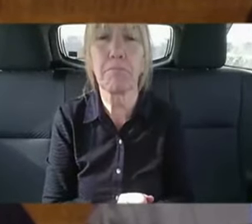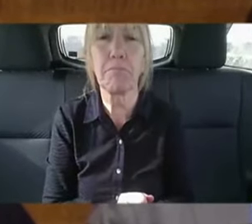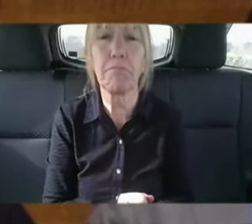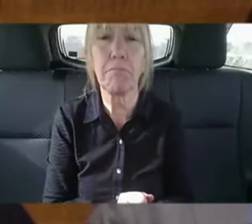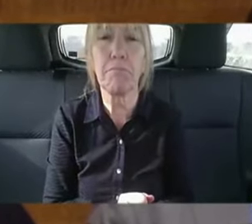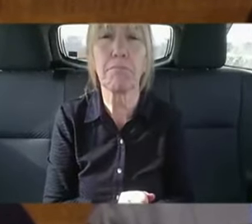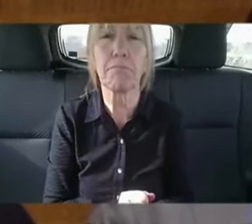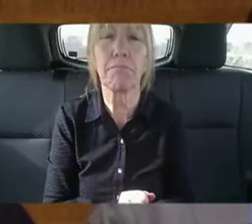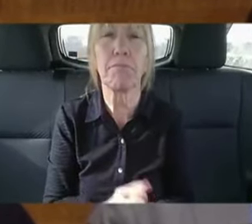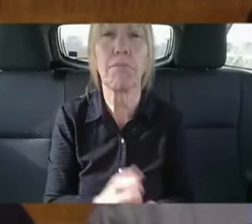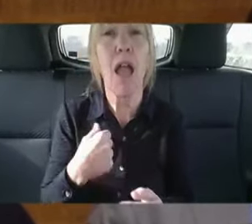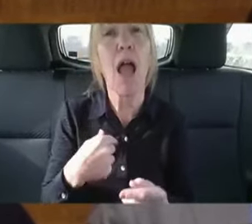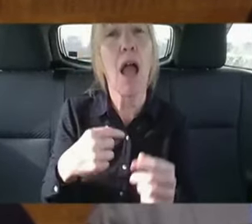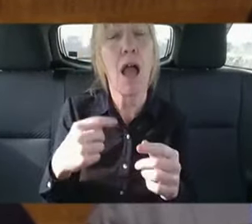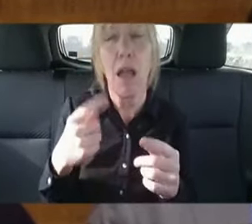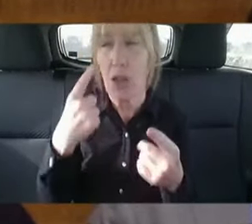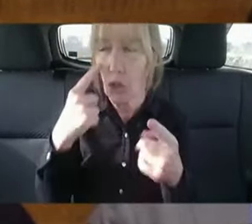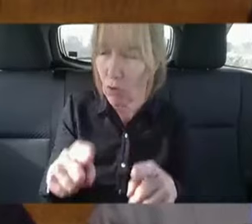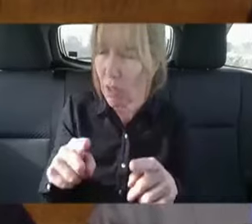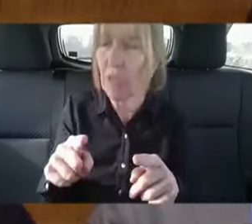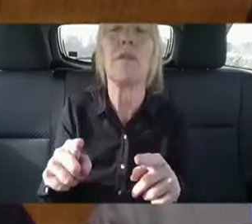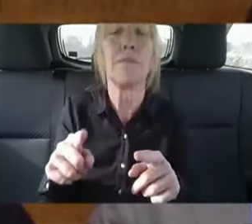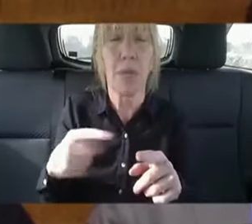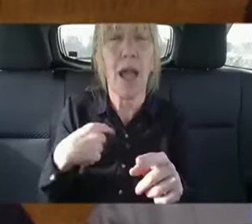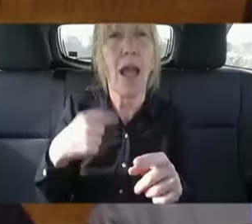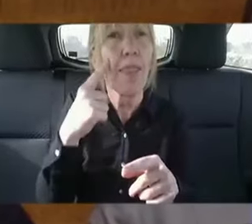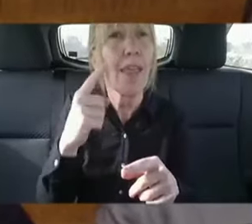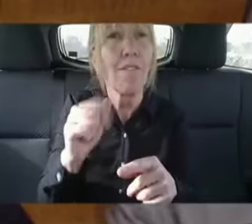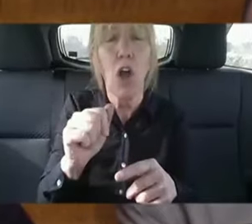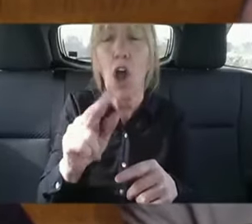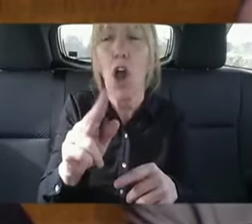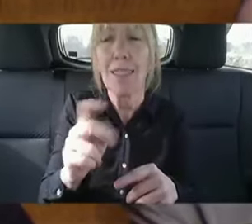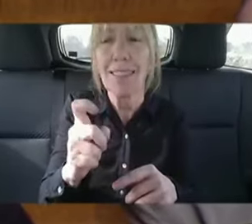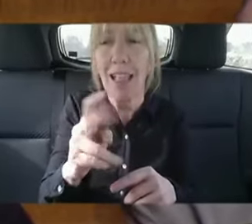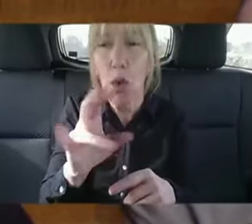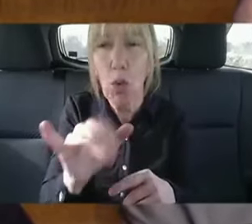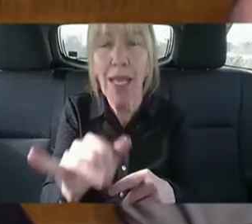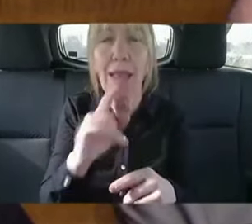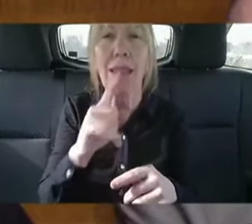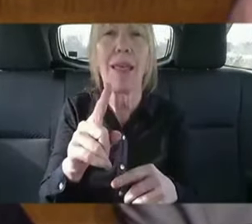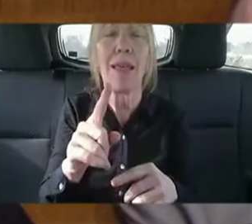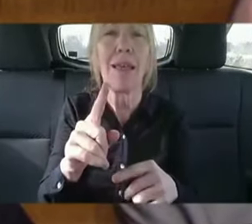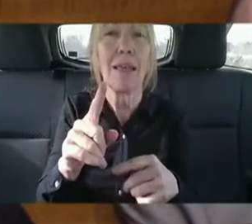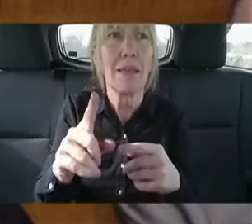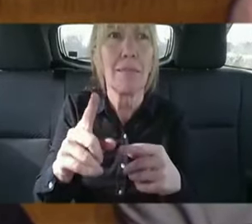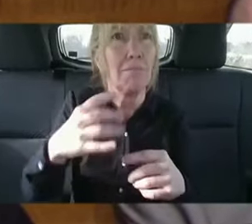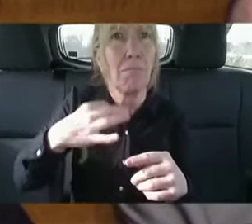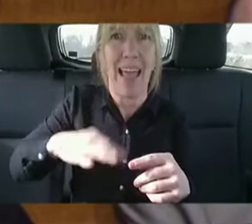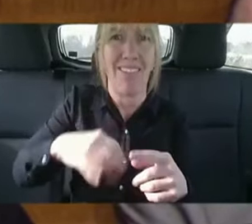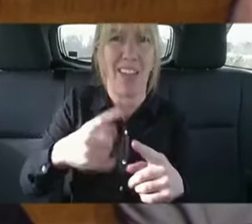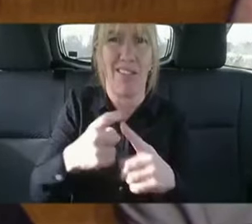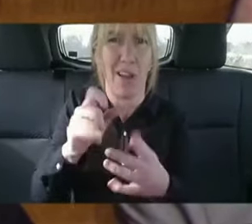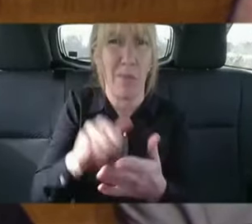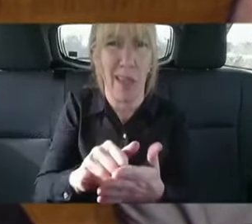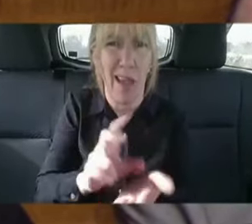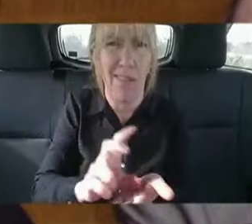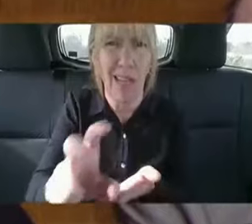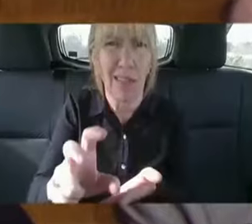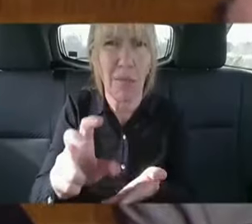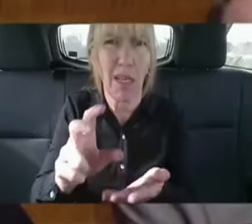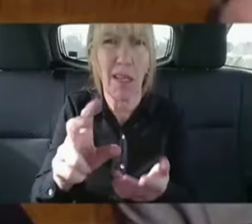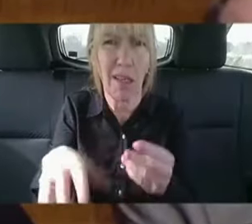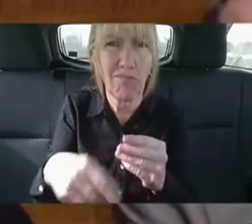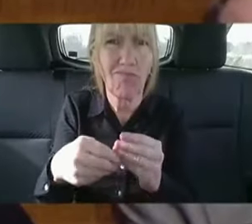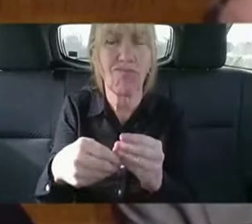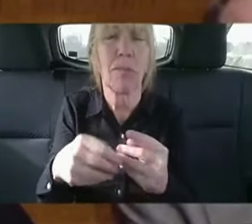I couldn't agree more, and think of all the accessory health benefits we would get from those kinds of investments. And